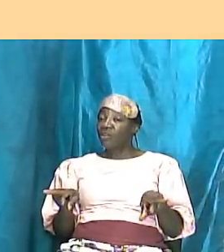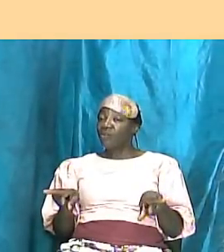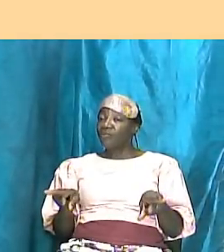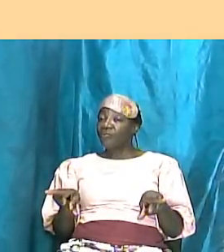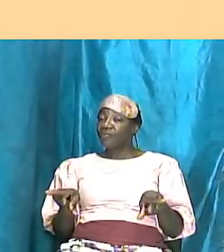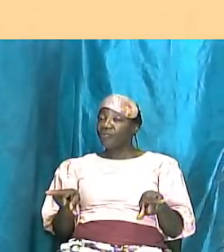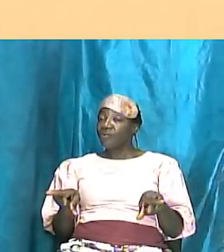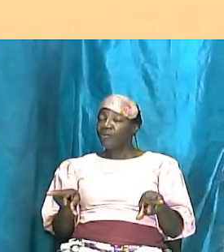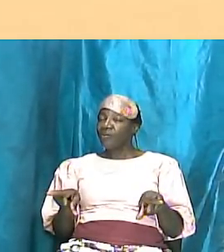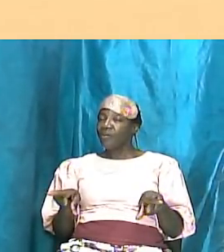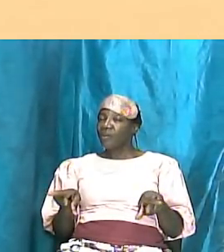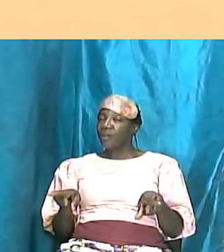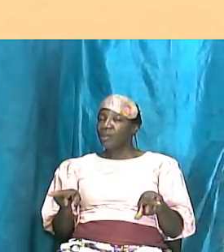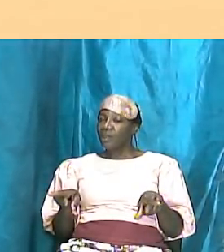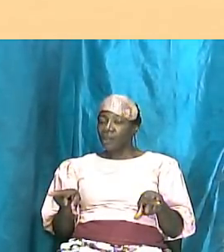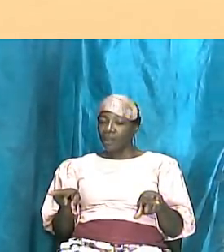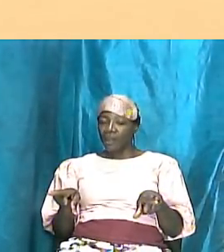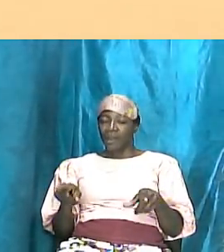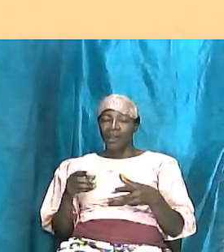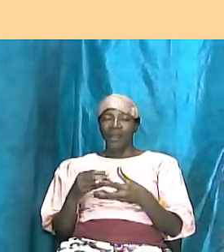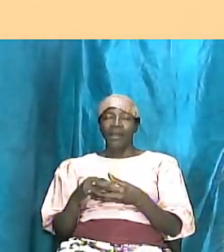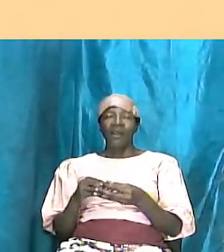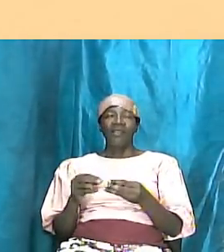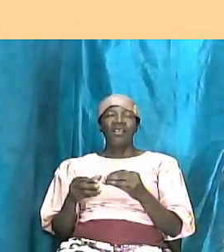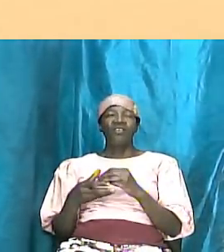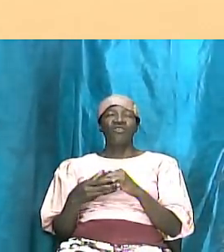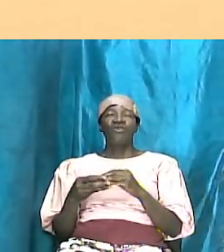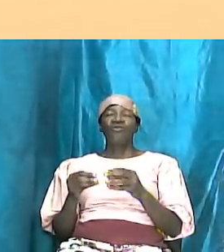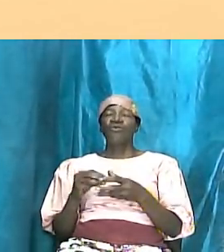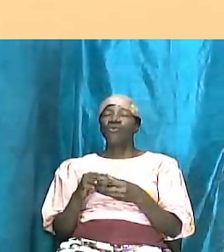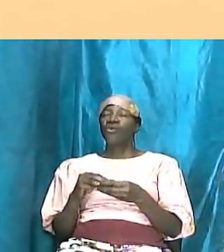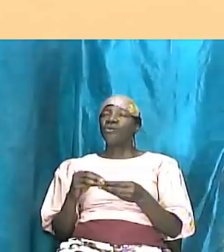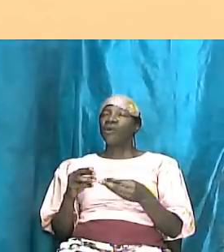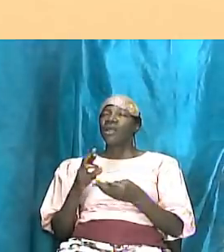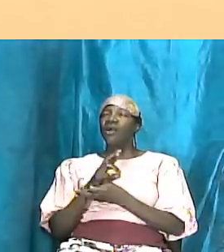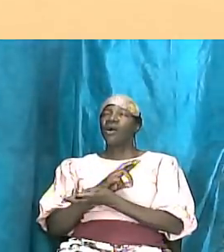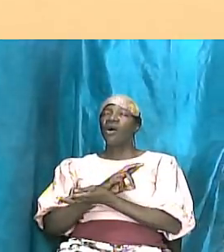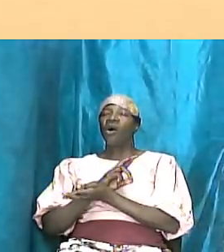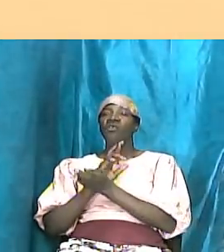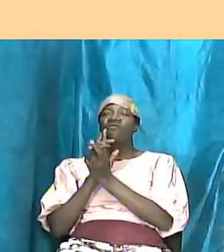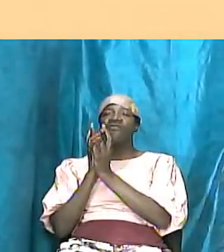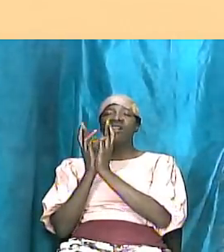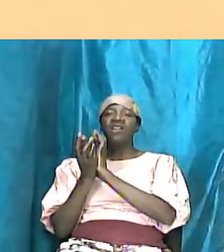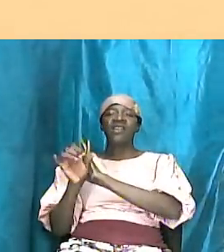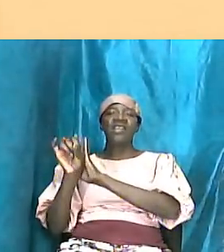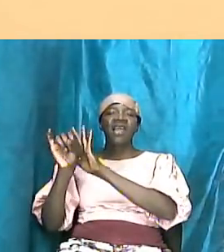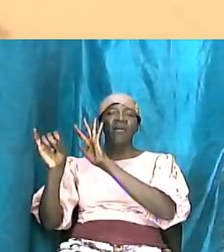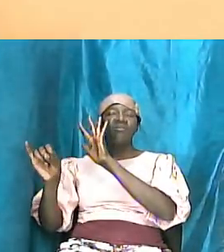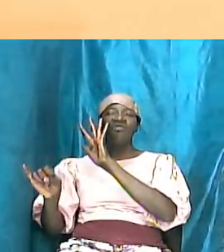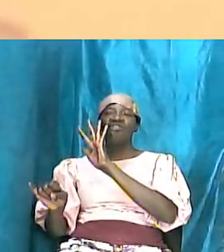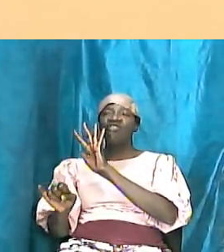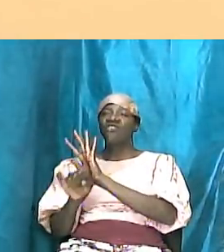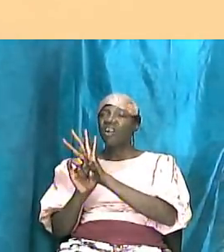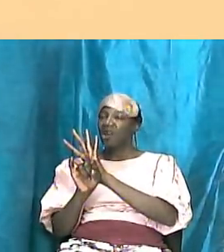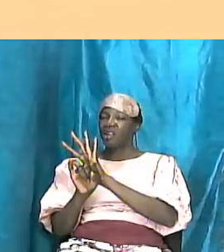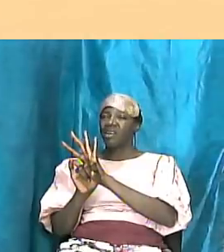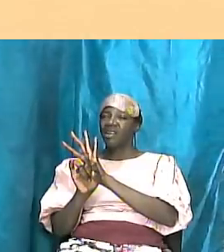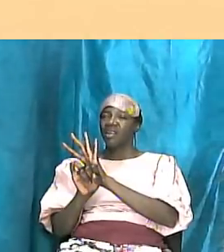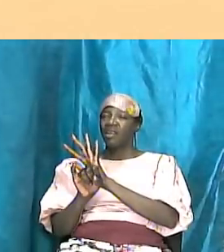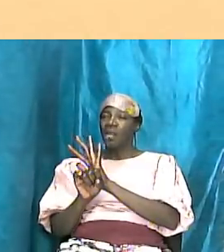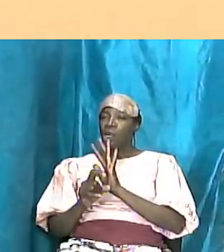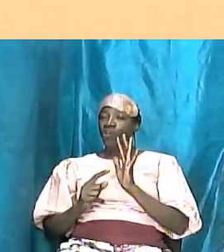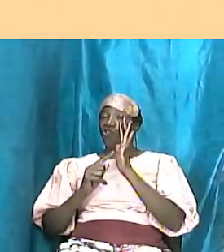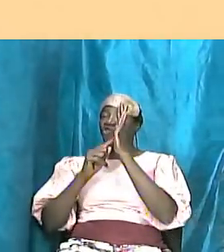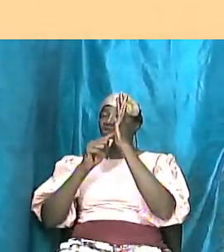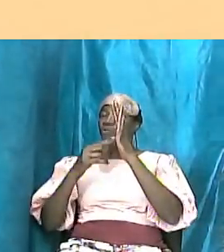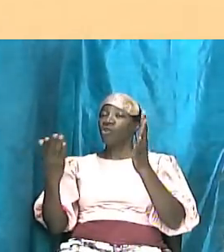the whole story of redemption was outlined to us right from the very beginning